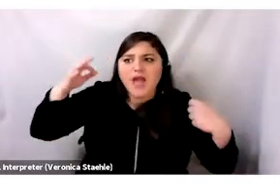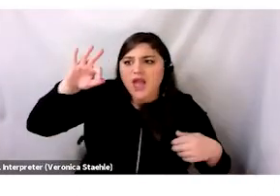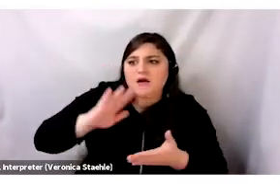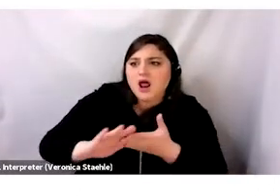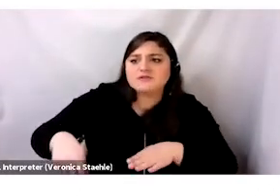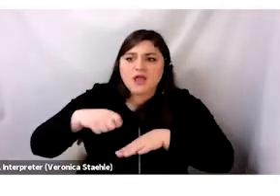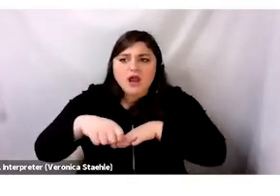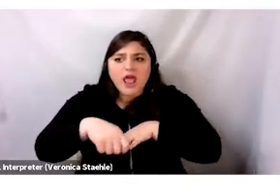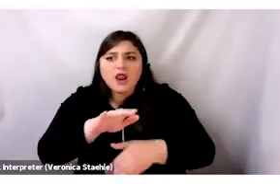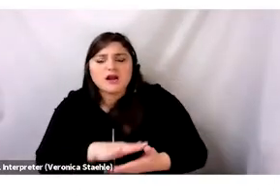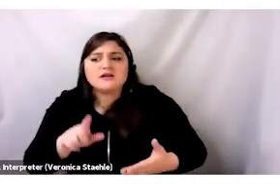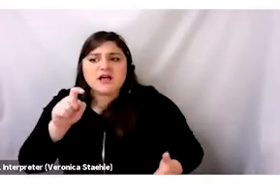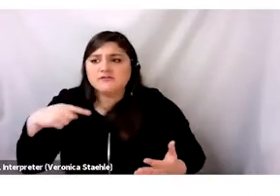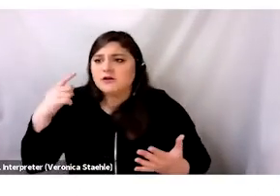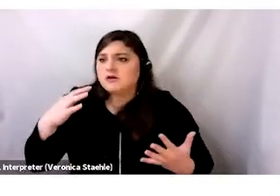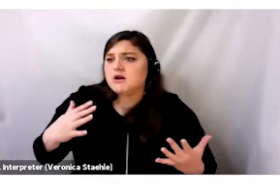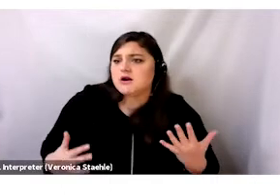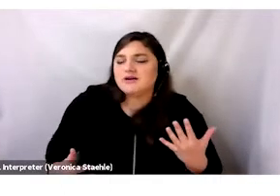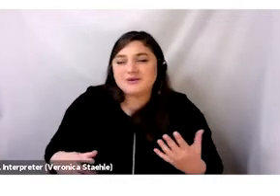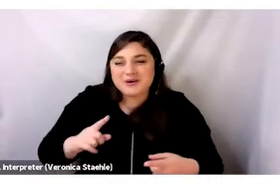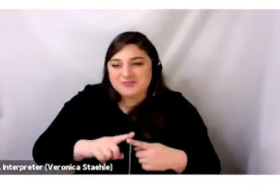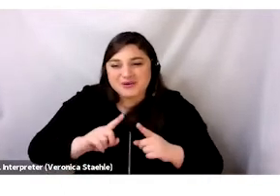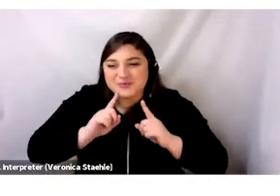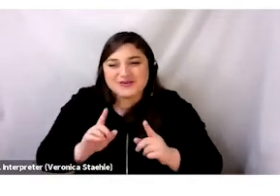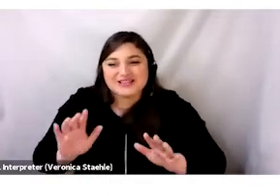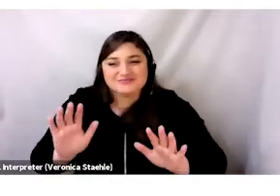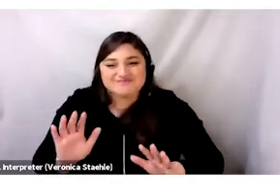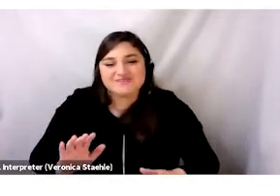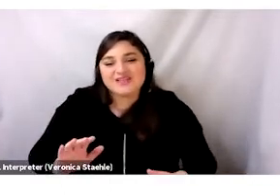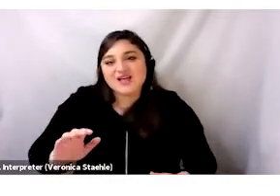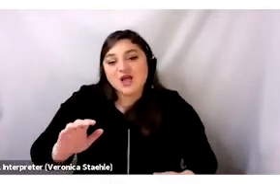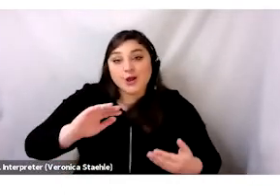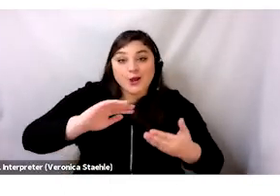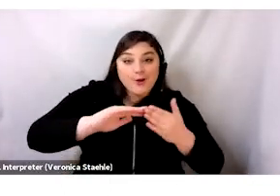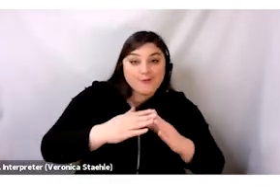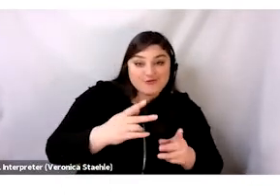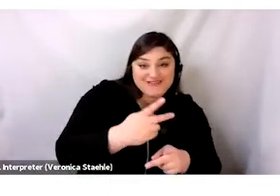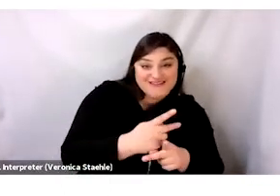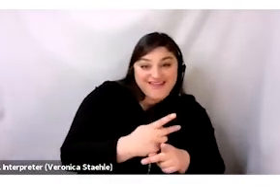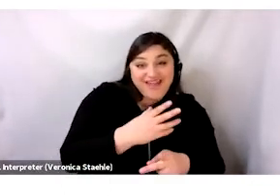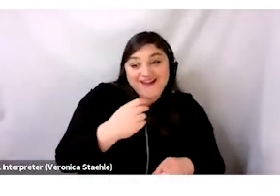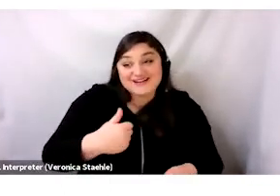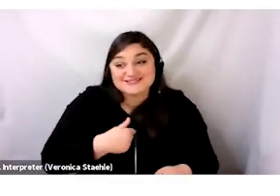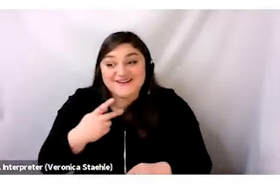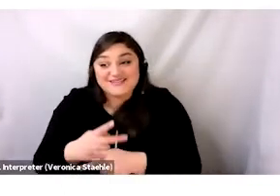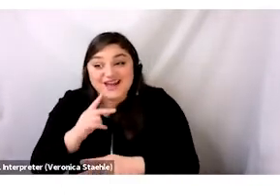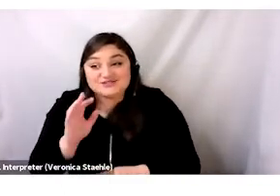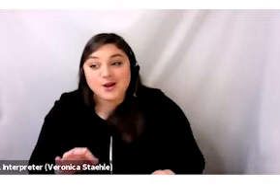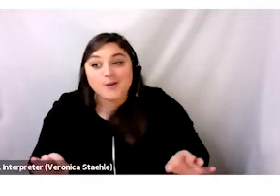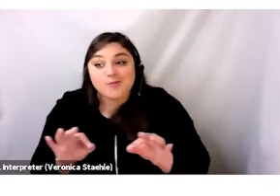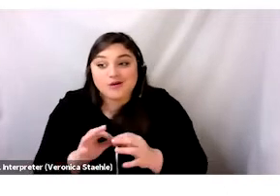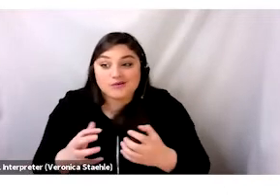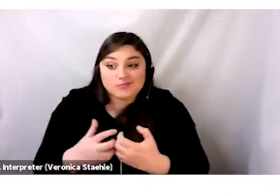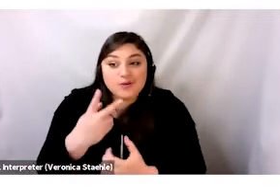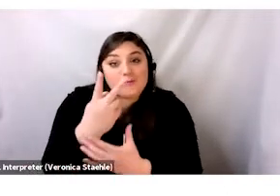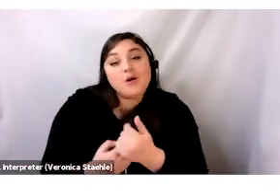it's self care and community care are also really connected. Sometimes you cannot even do self care without the support of